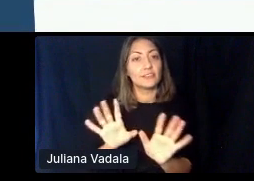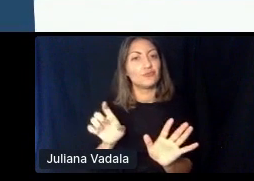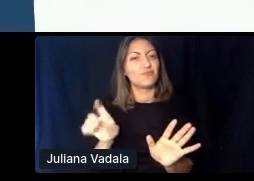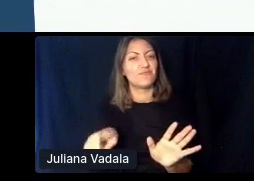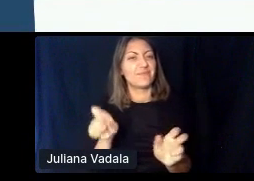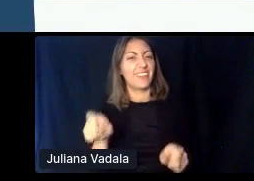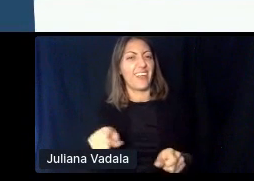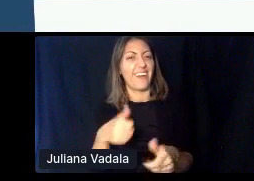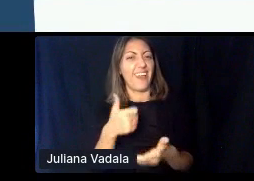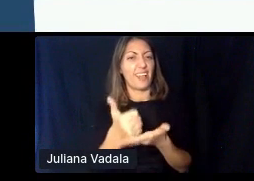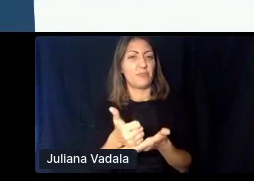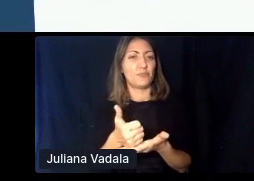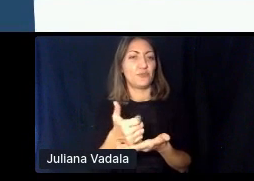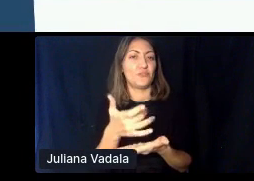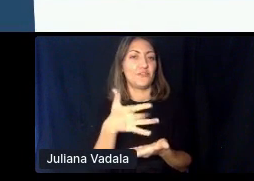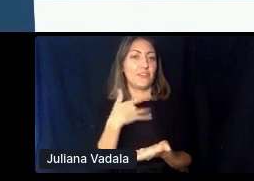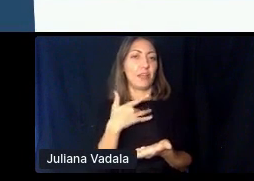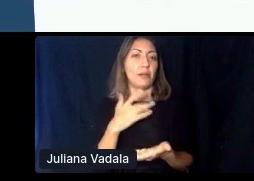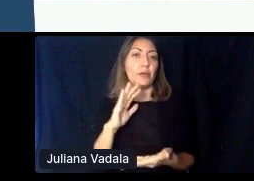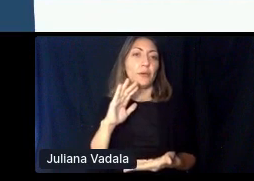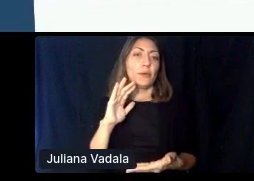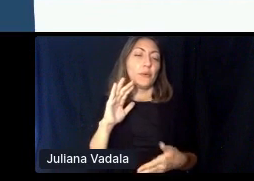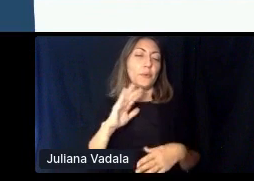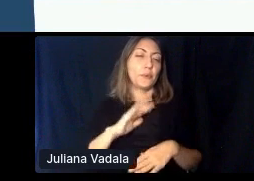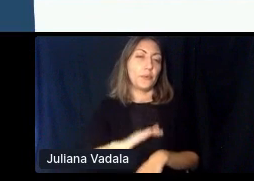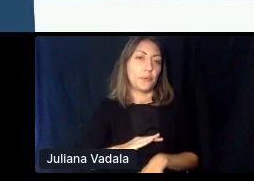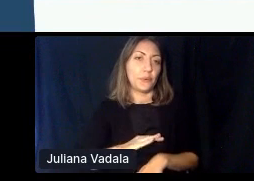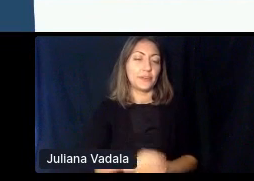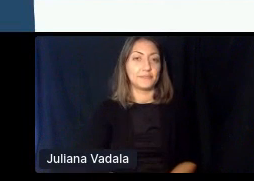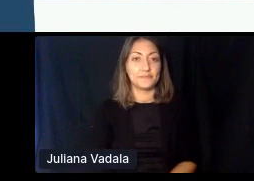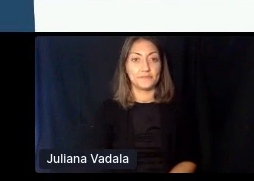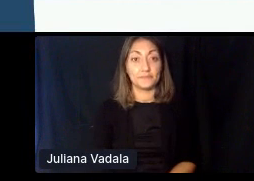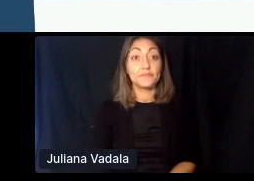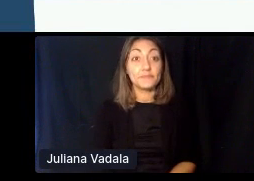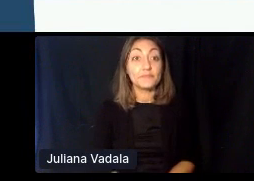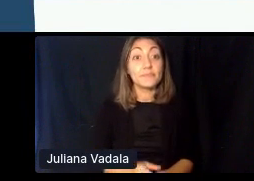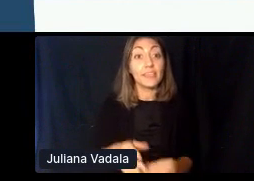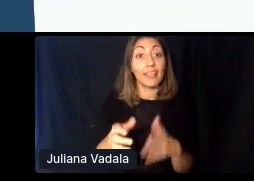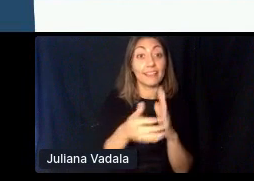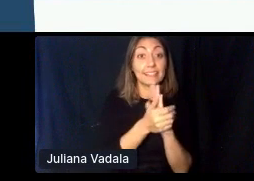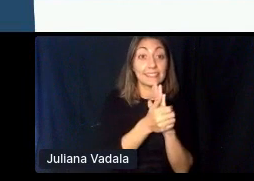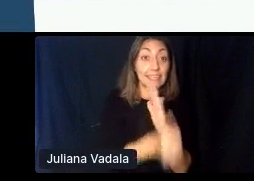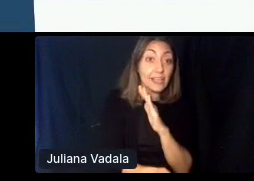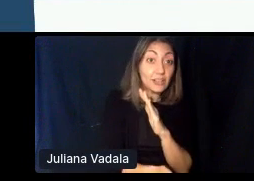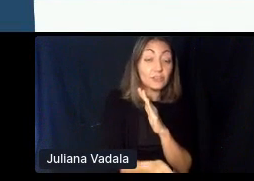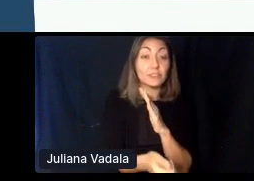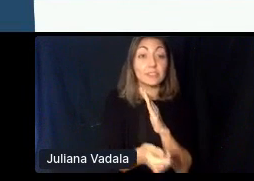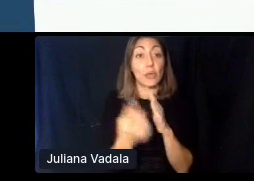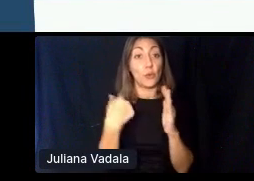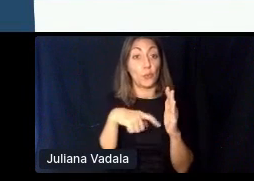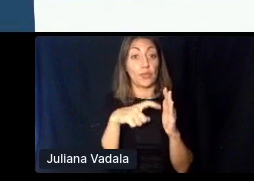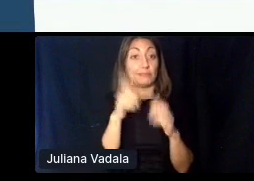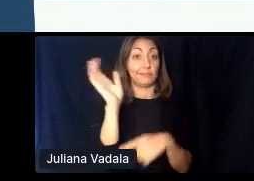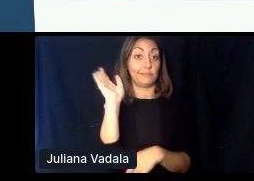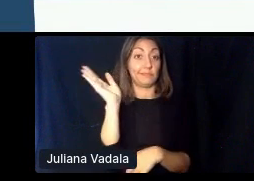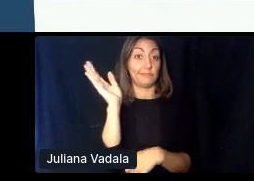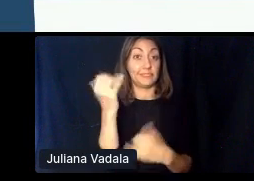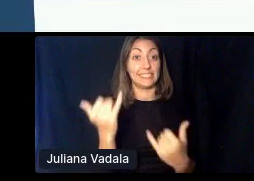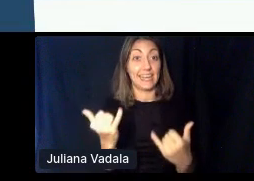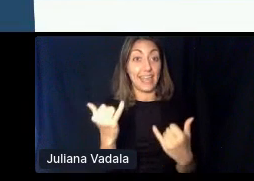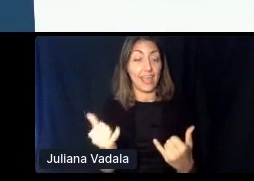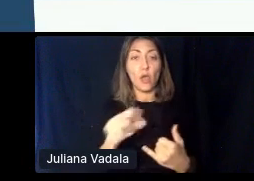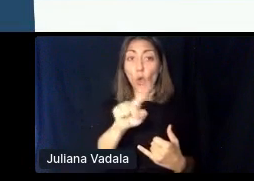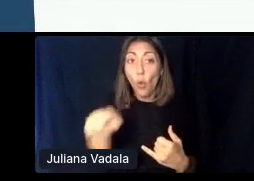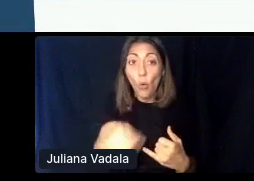Next, the skills and practices we covered today don't have to stop with phone banking or texting. We'd like to